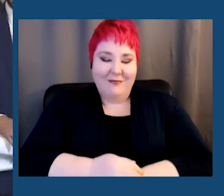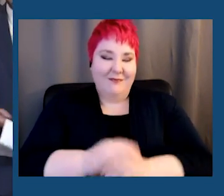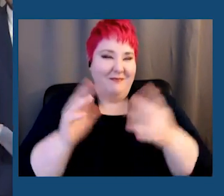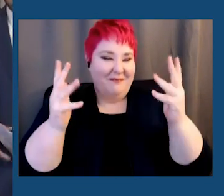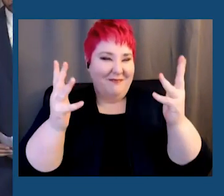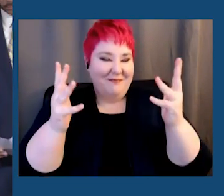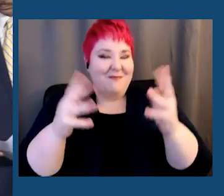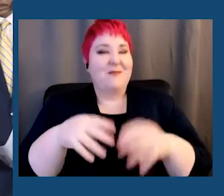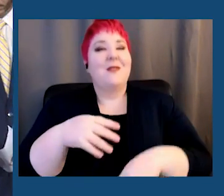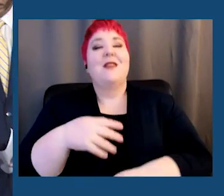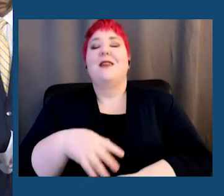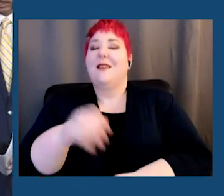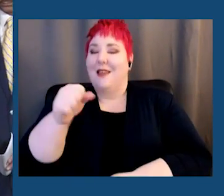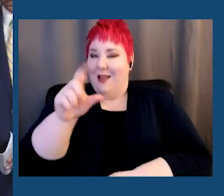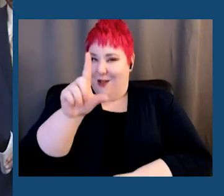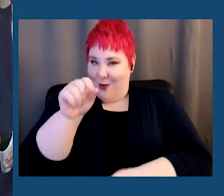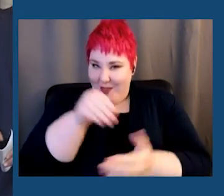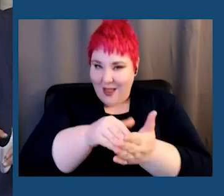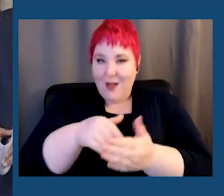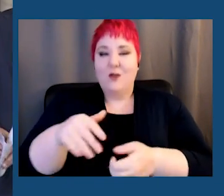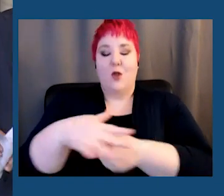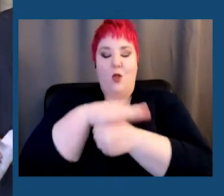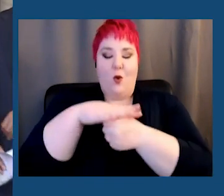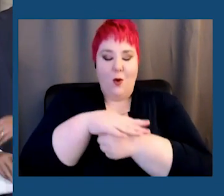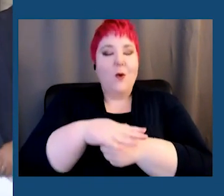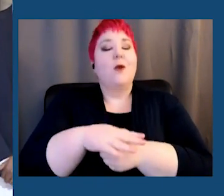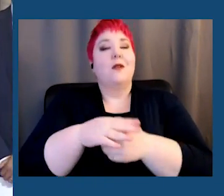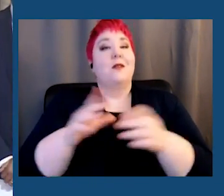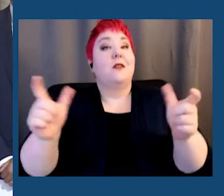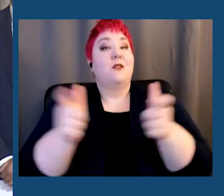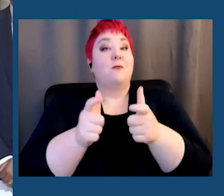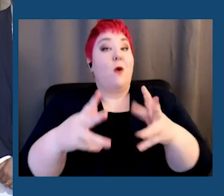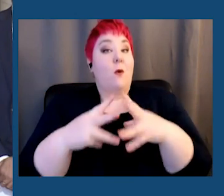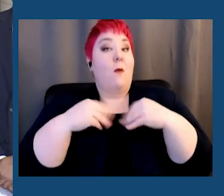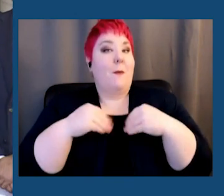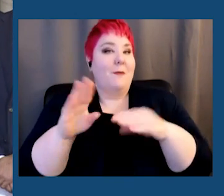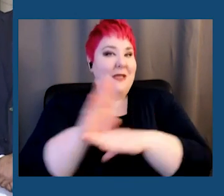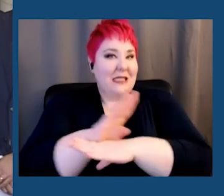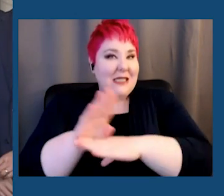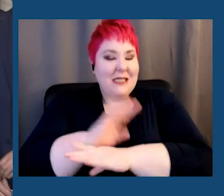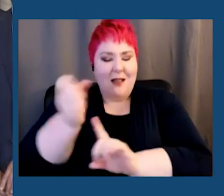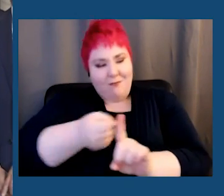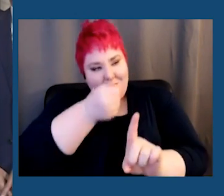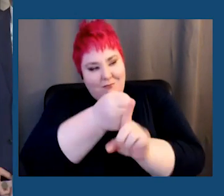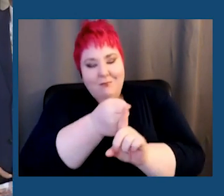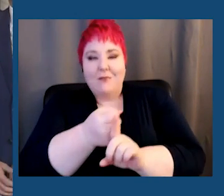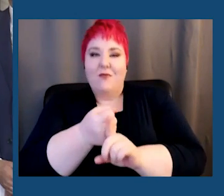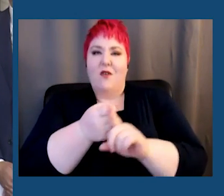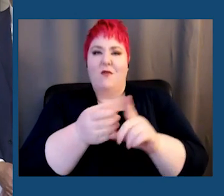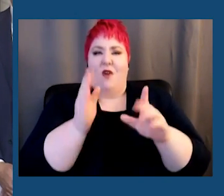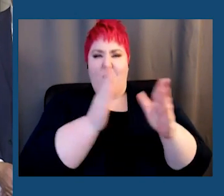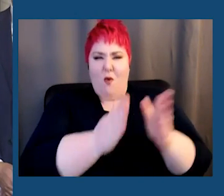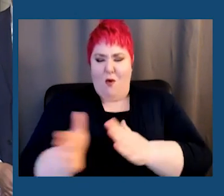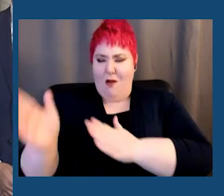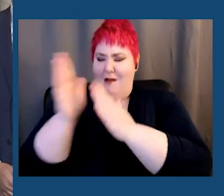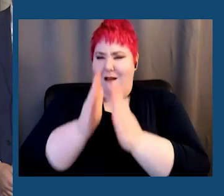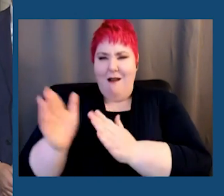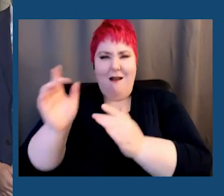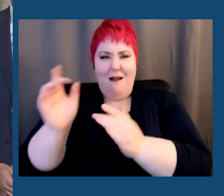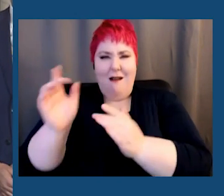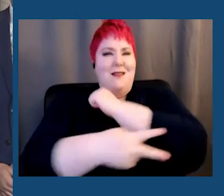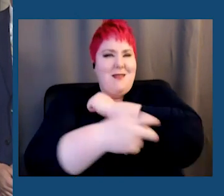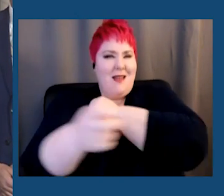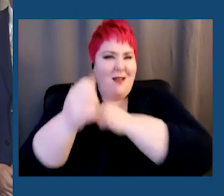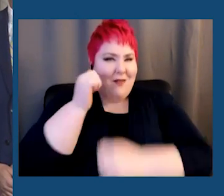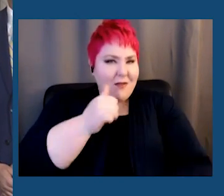correct, 20,000 locally small businesses that are affected by organized theft every single day. We thank Governor Hochul